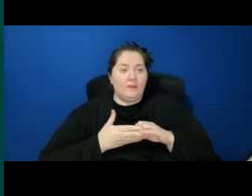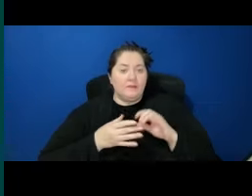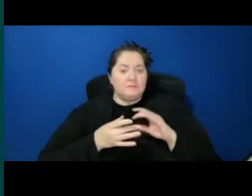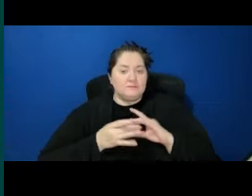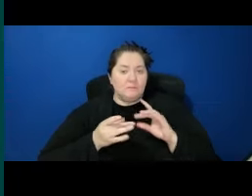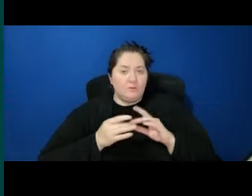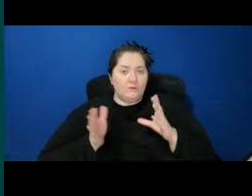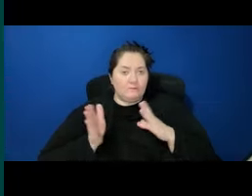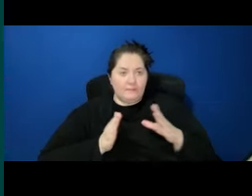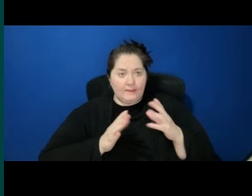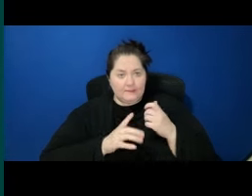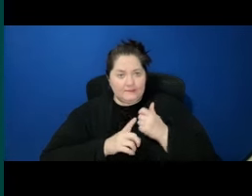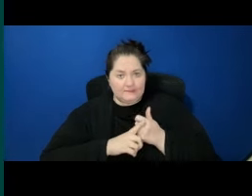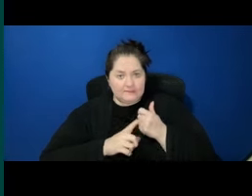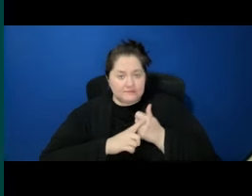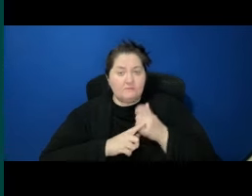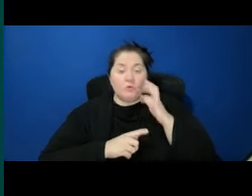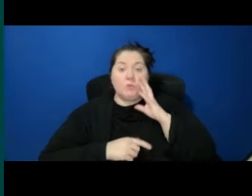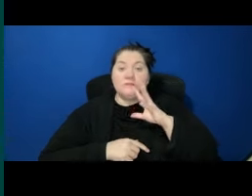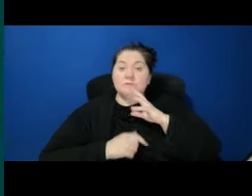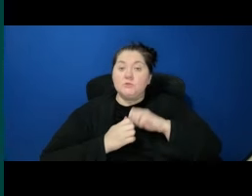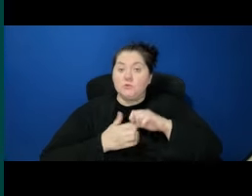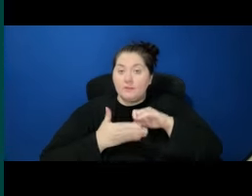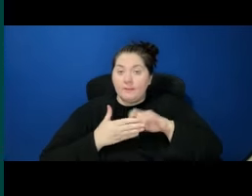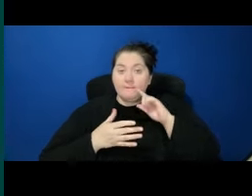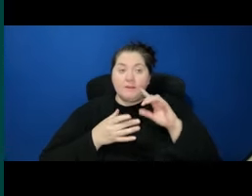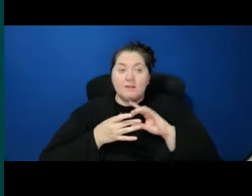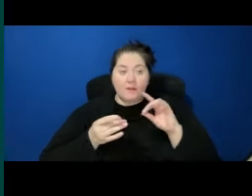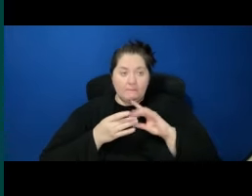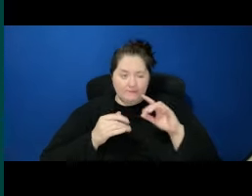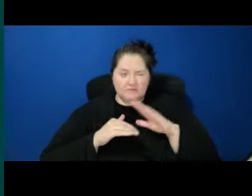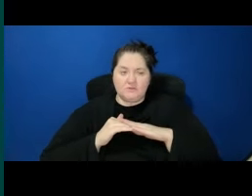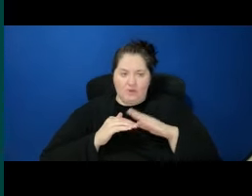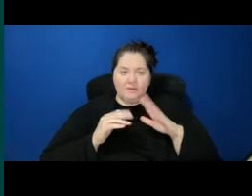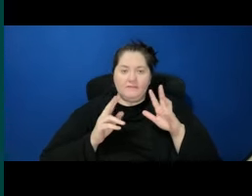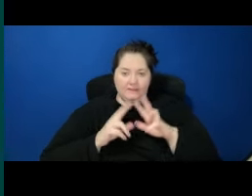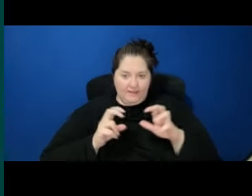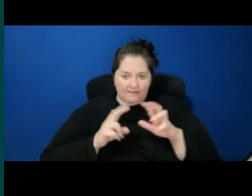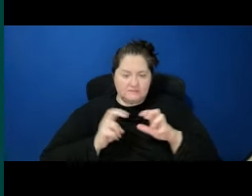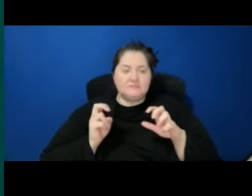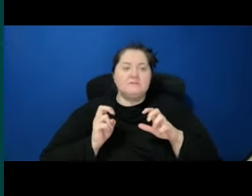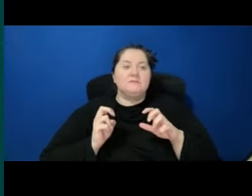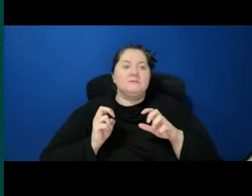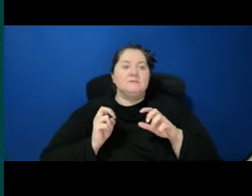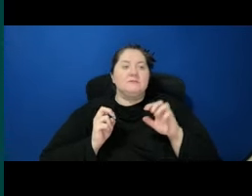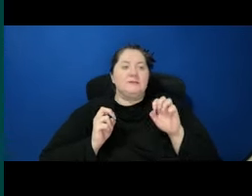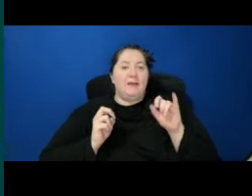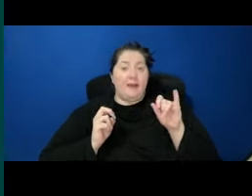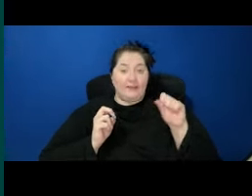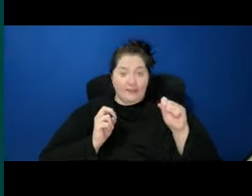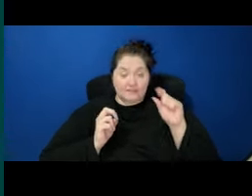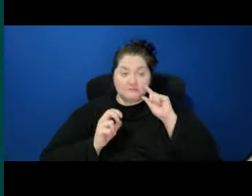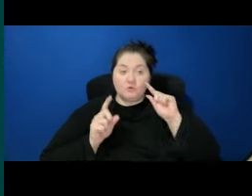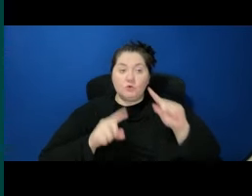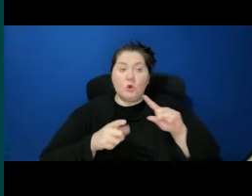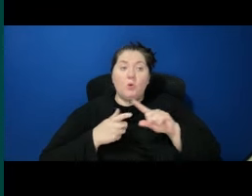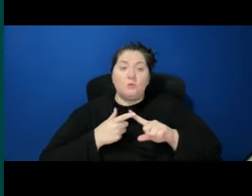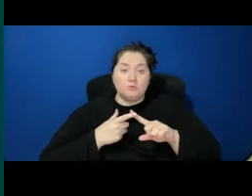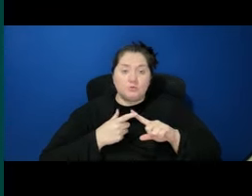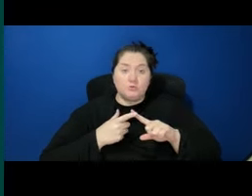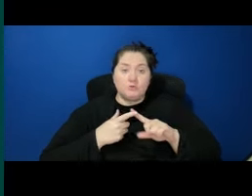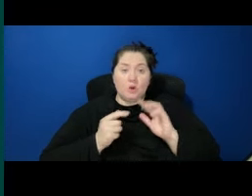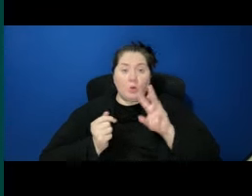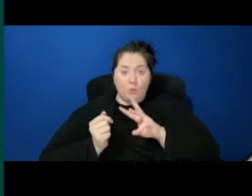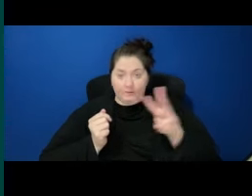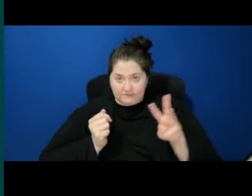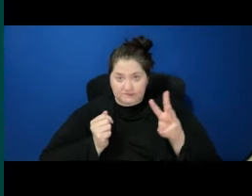plan itself would speak to that. But if you have comments on the analysis in the draft EIS, if you go to the our